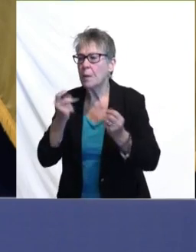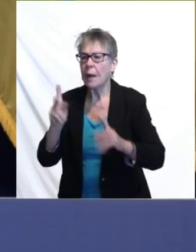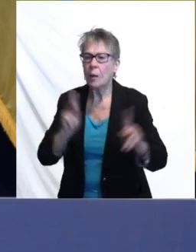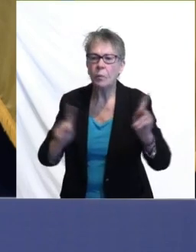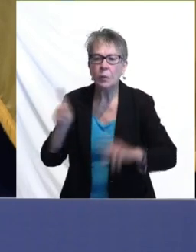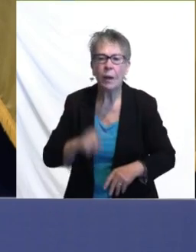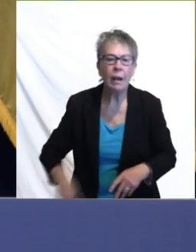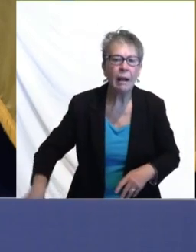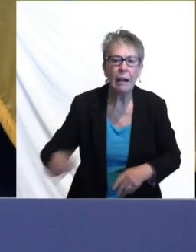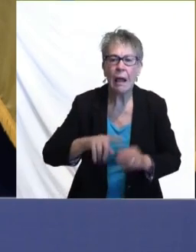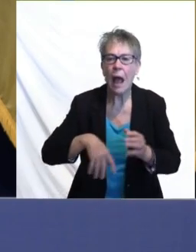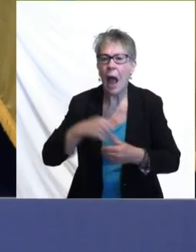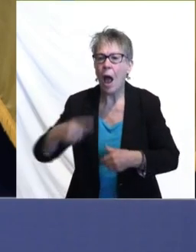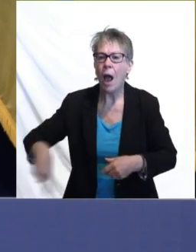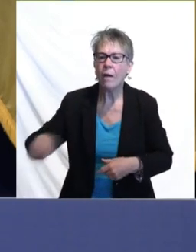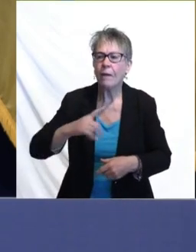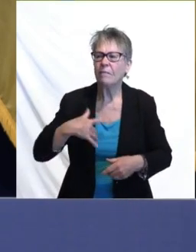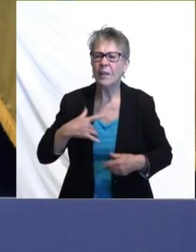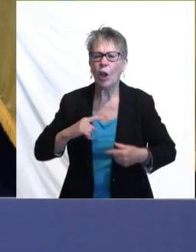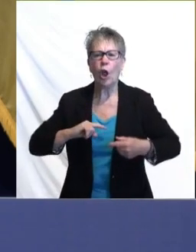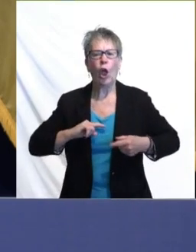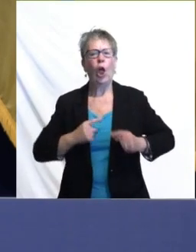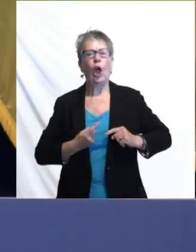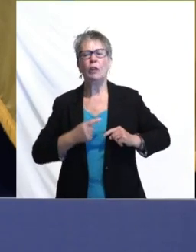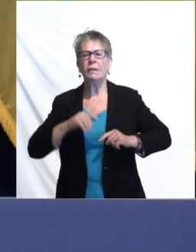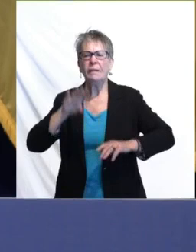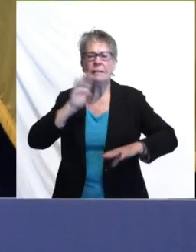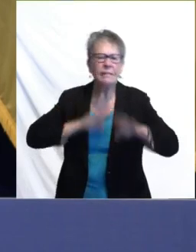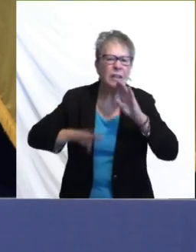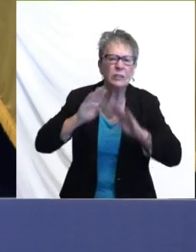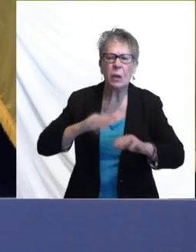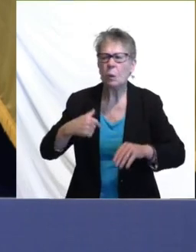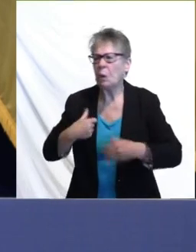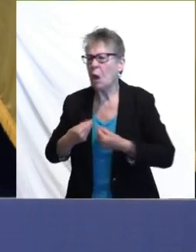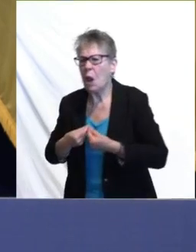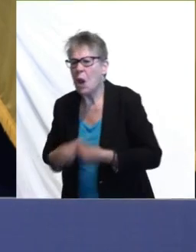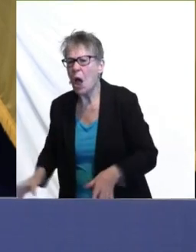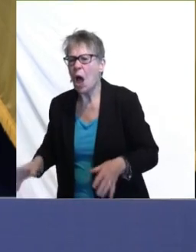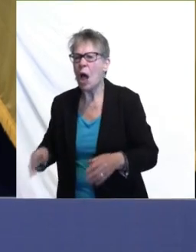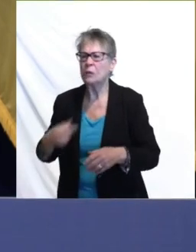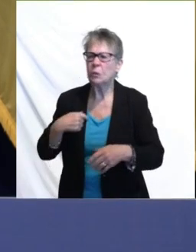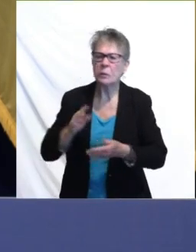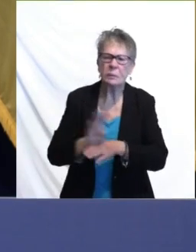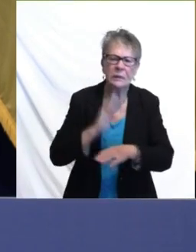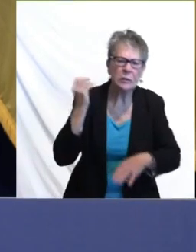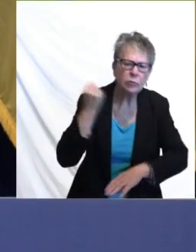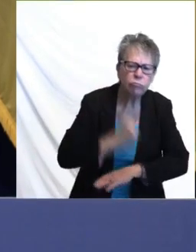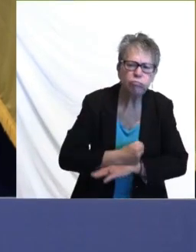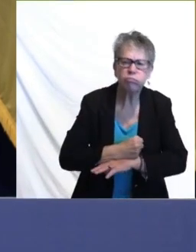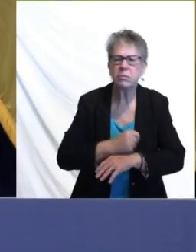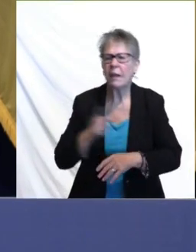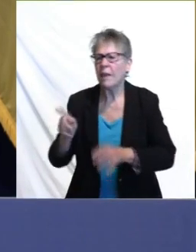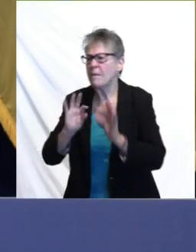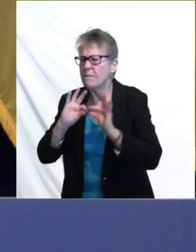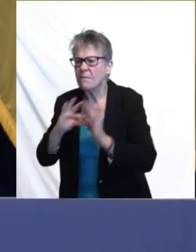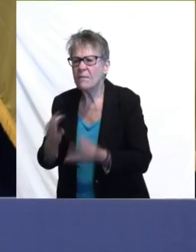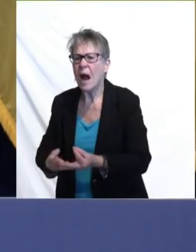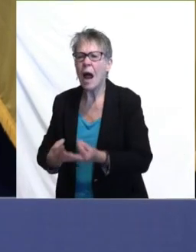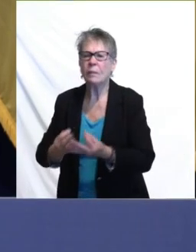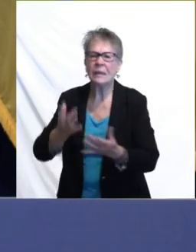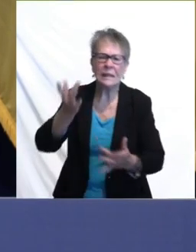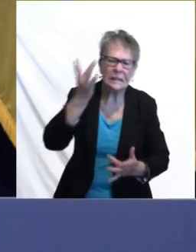reason. Frustrated, job loss, a small business that went under, a family member who got sick or, God forbid,